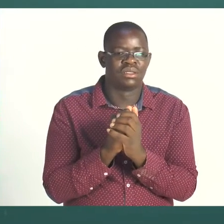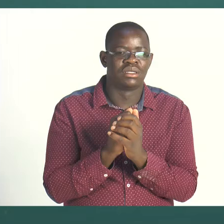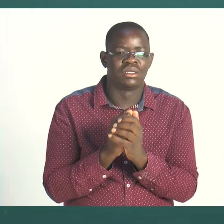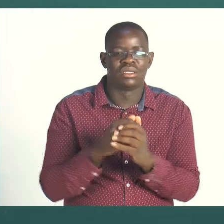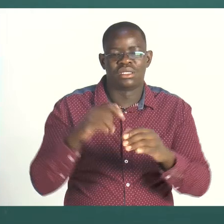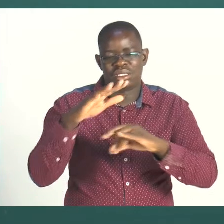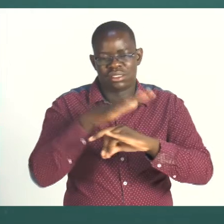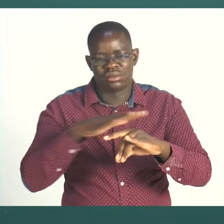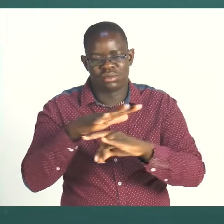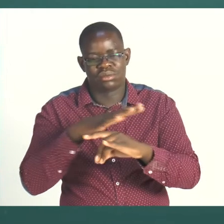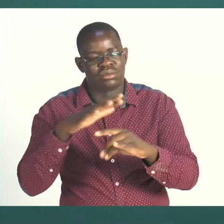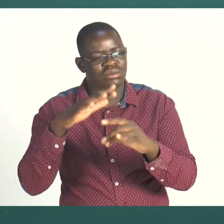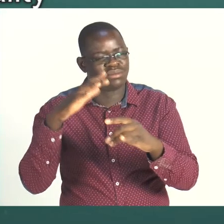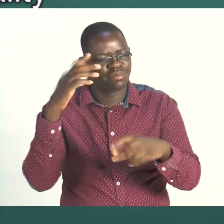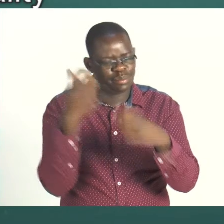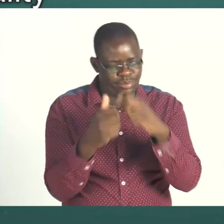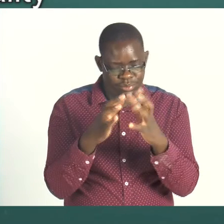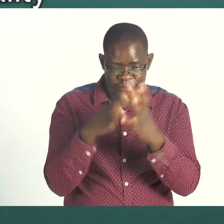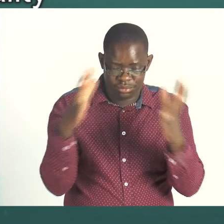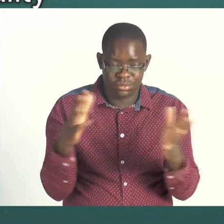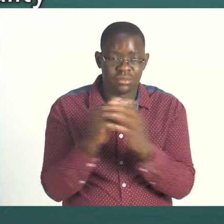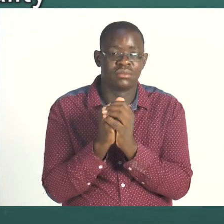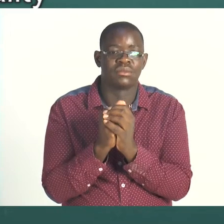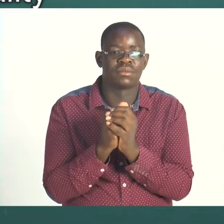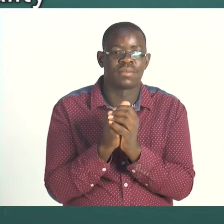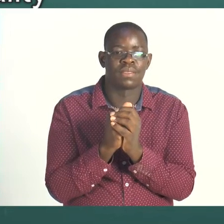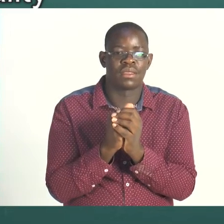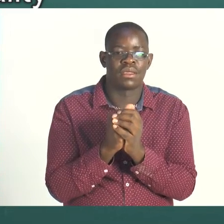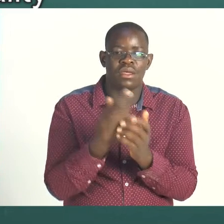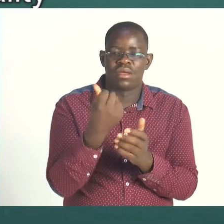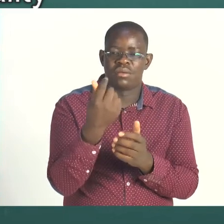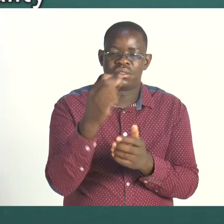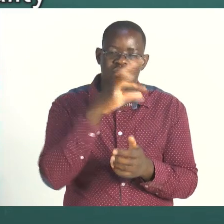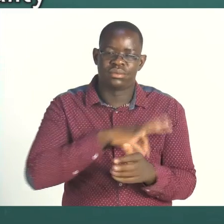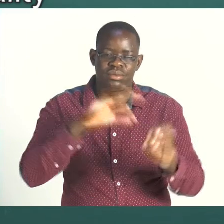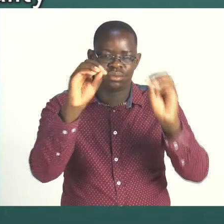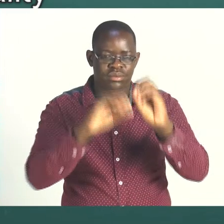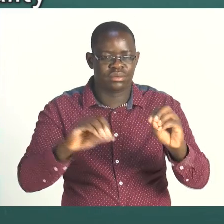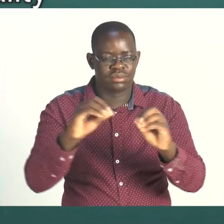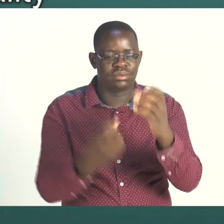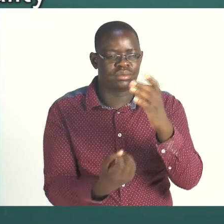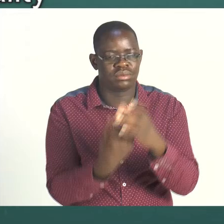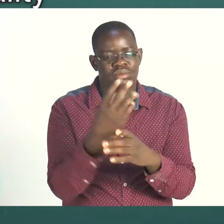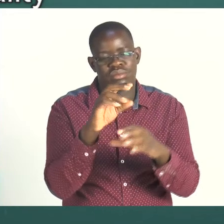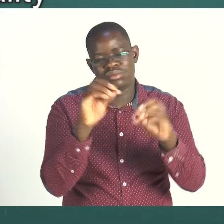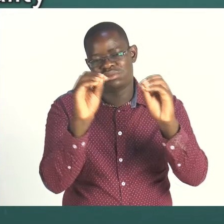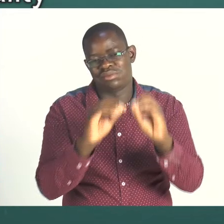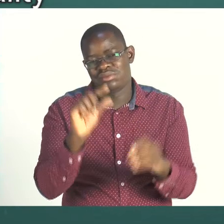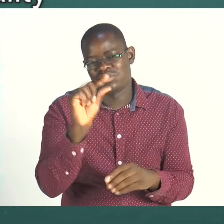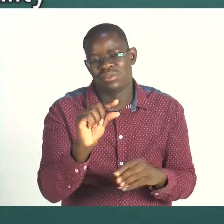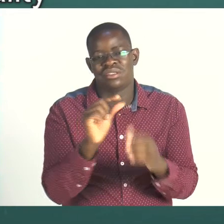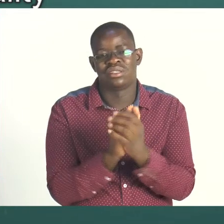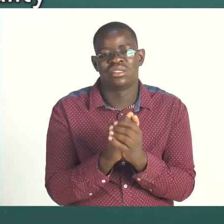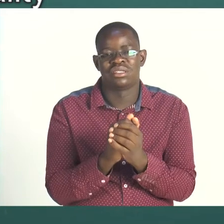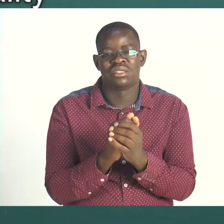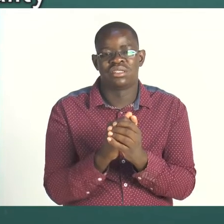animal's condition deteriorates, there is a loss of income due to low production, and